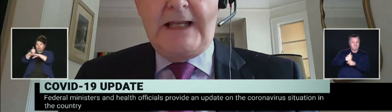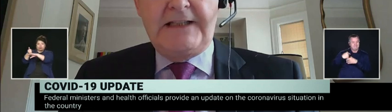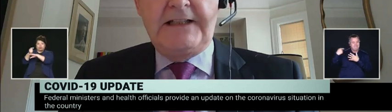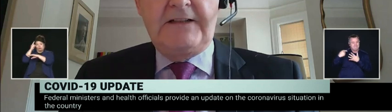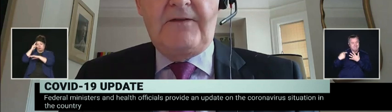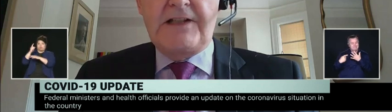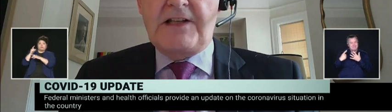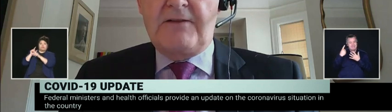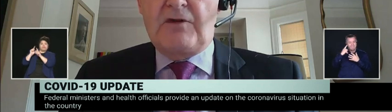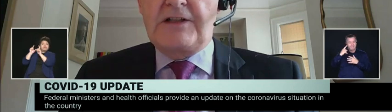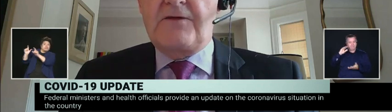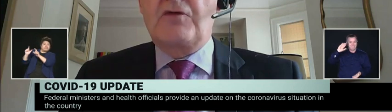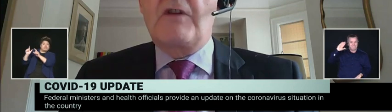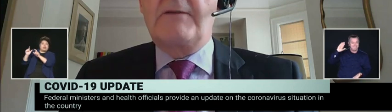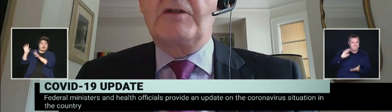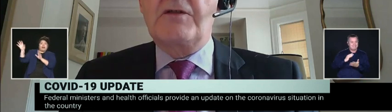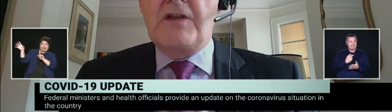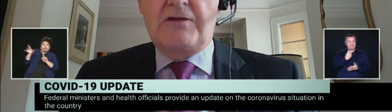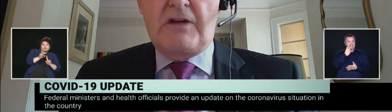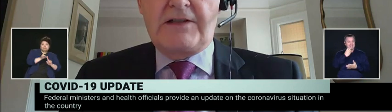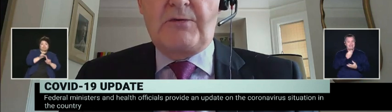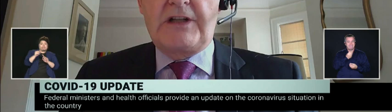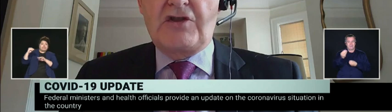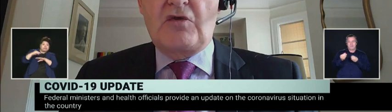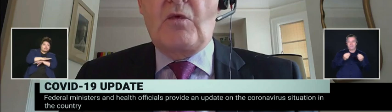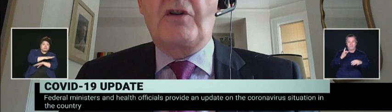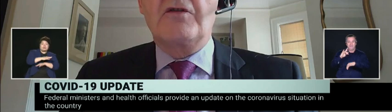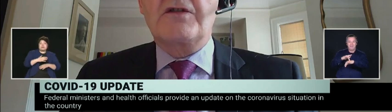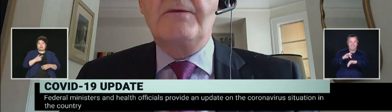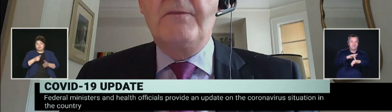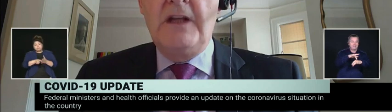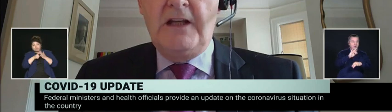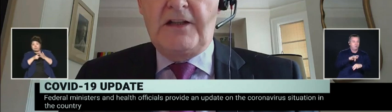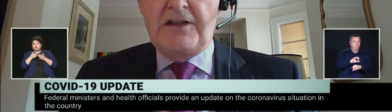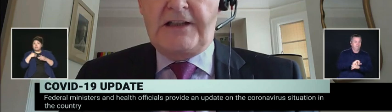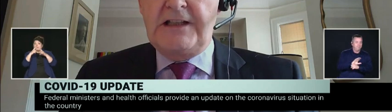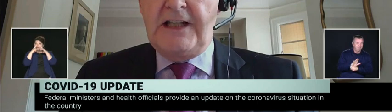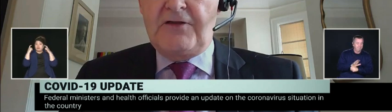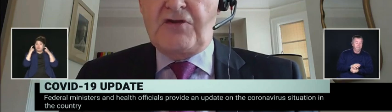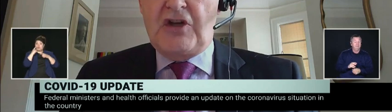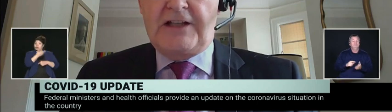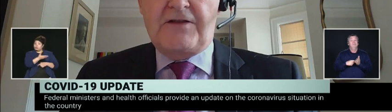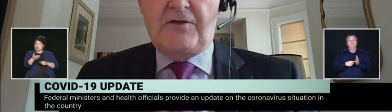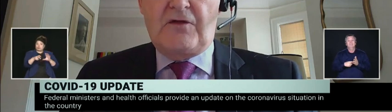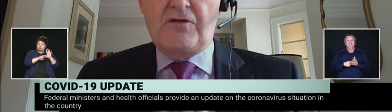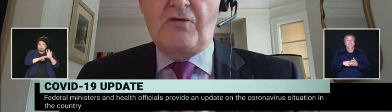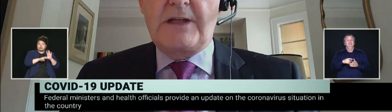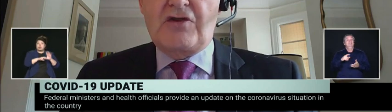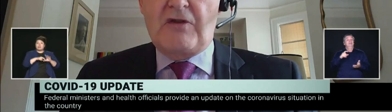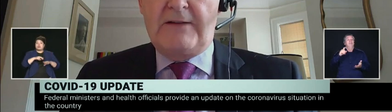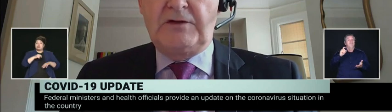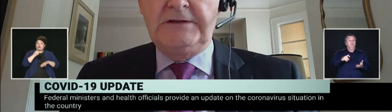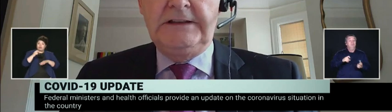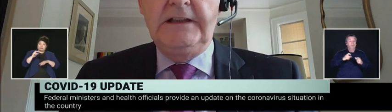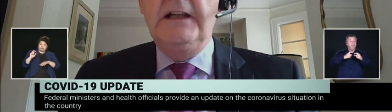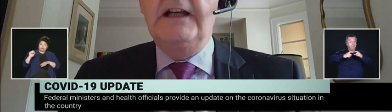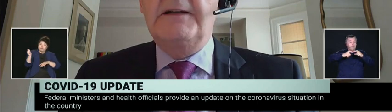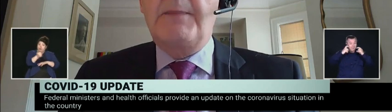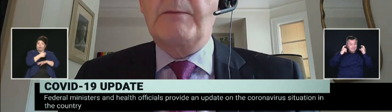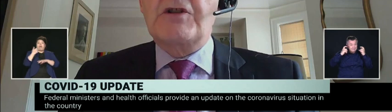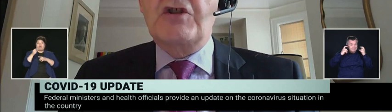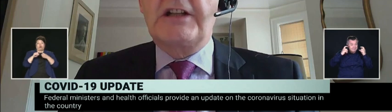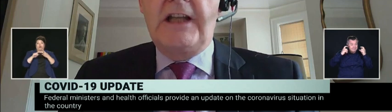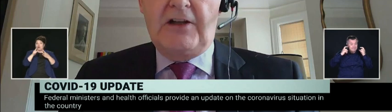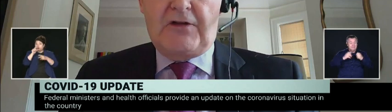include mandating face coverings for travelers and transportation workers, conducting health checks for those who must travel,